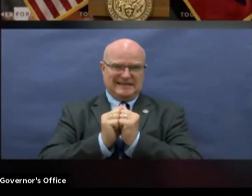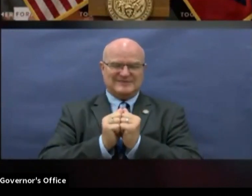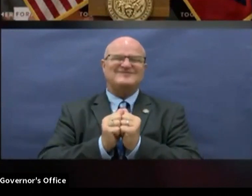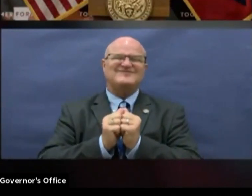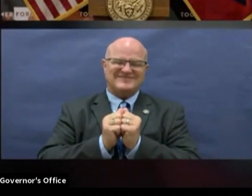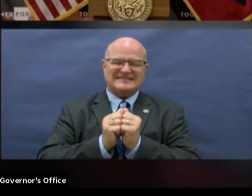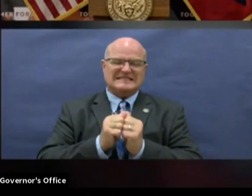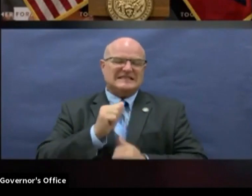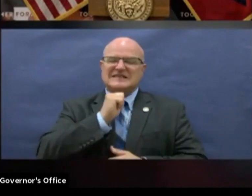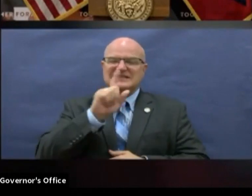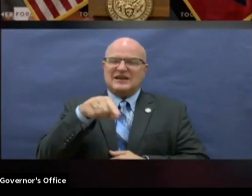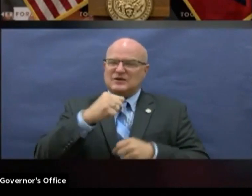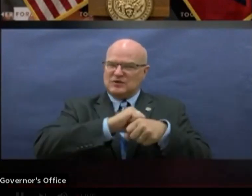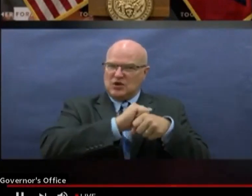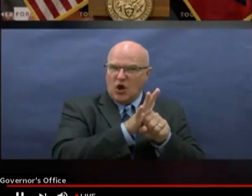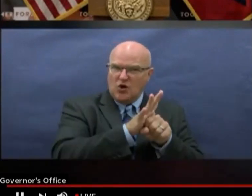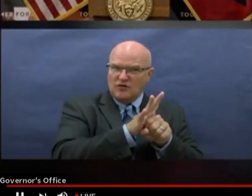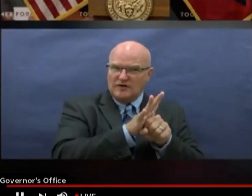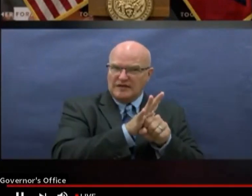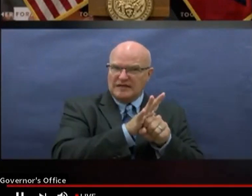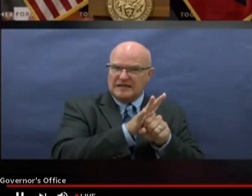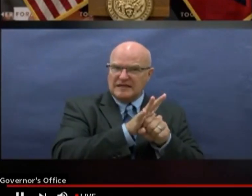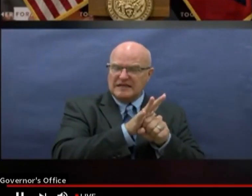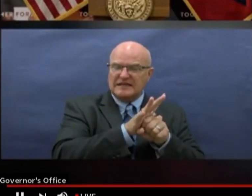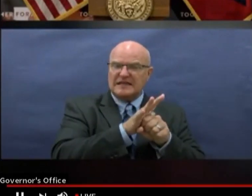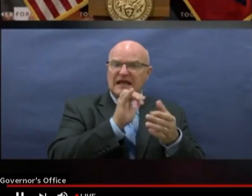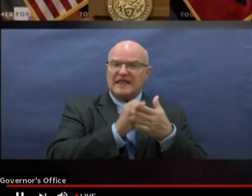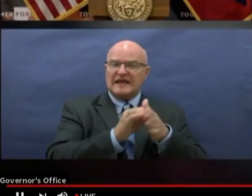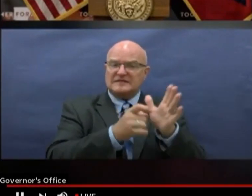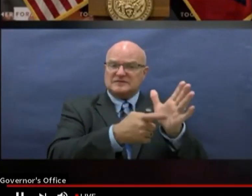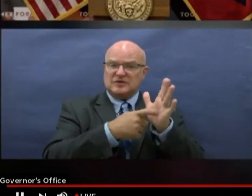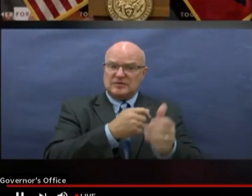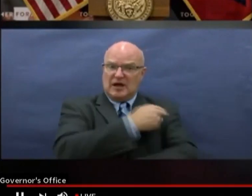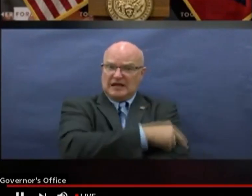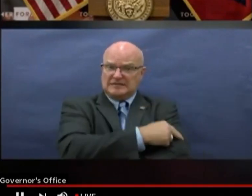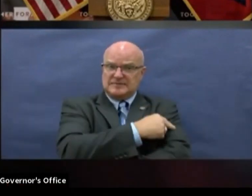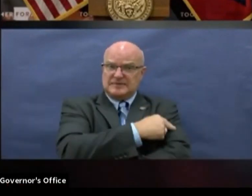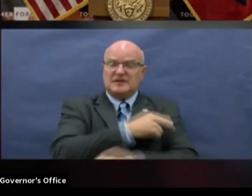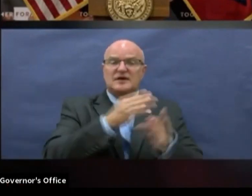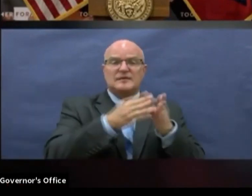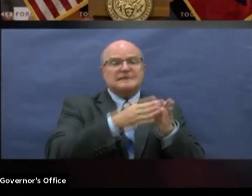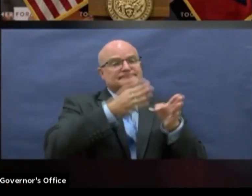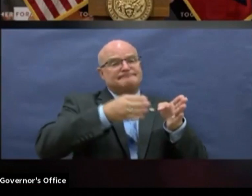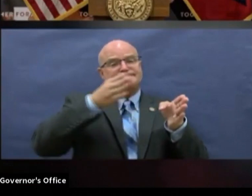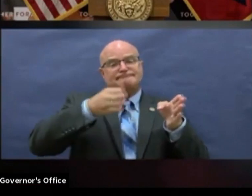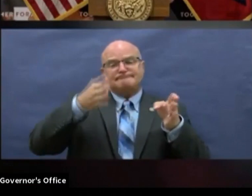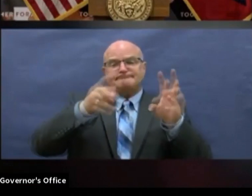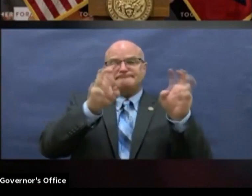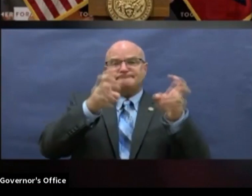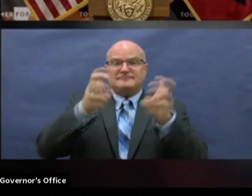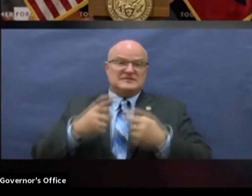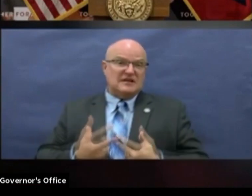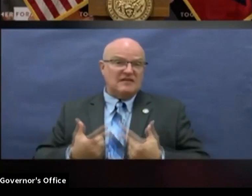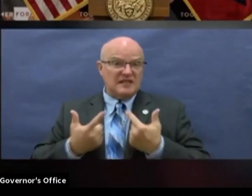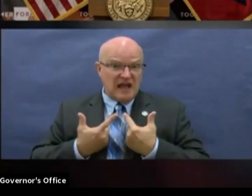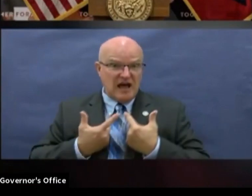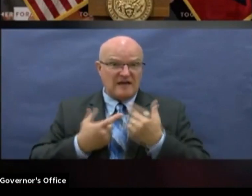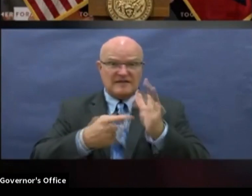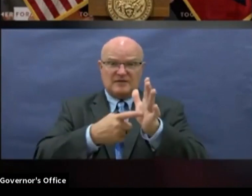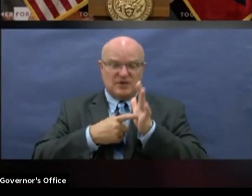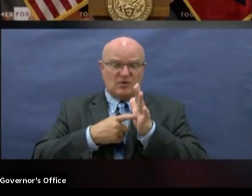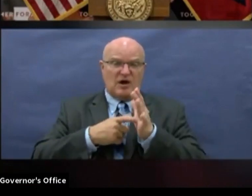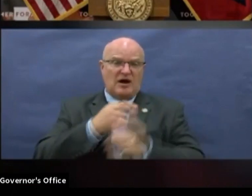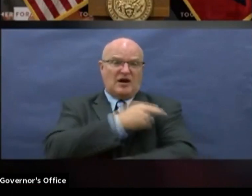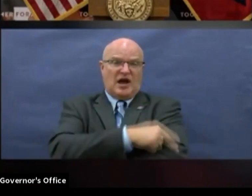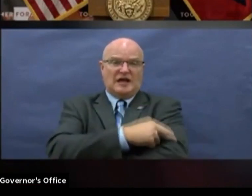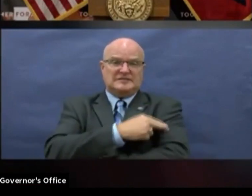it's not just COVID that is taking hospital space, but it's all the other issues of life that take hospital space